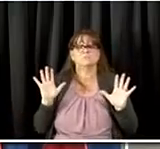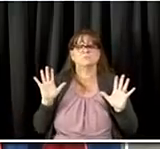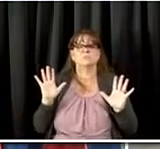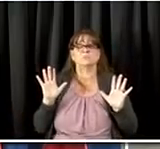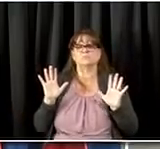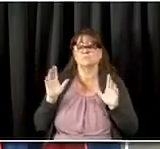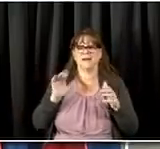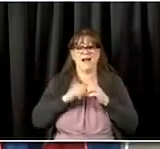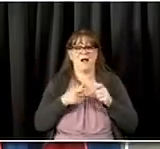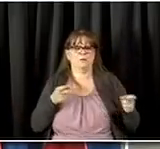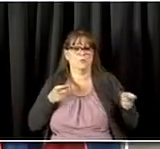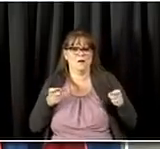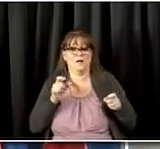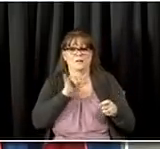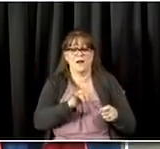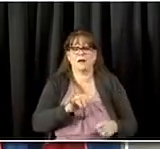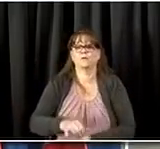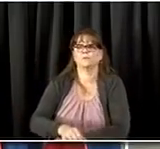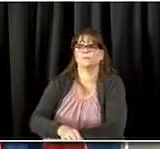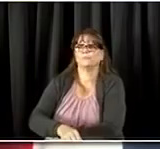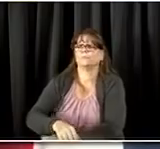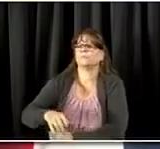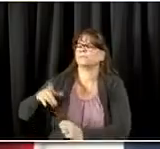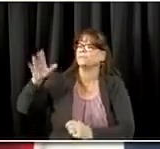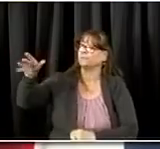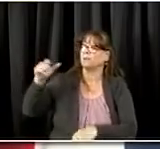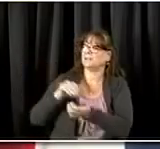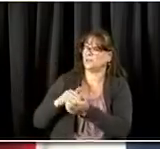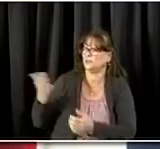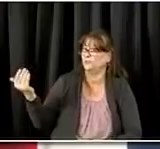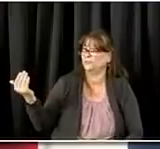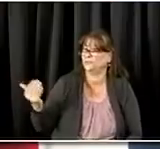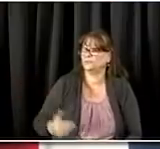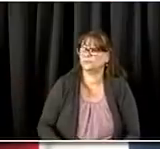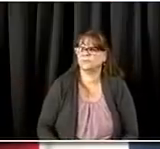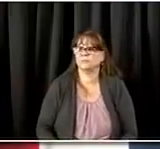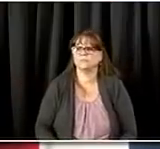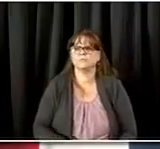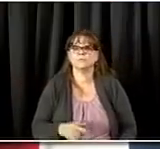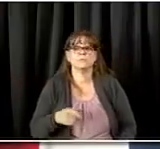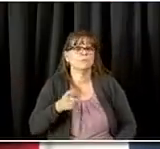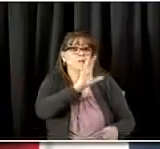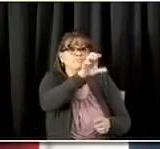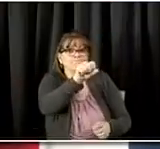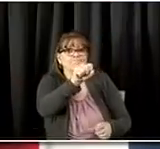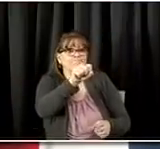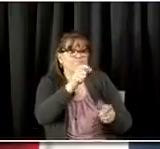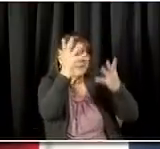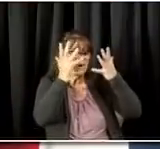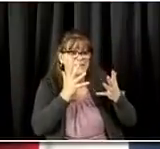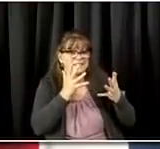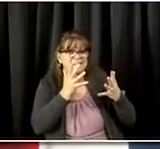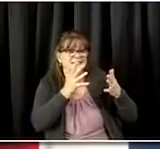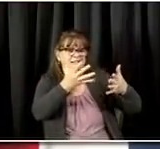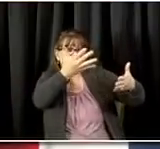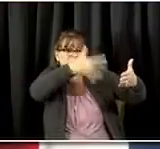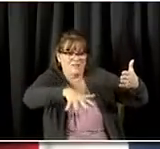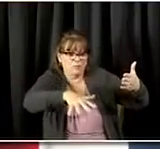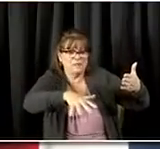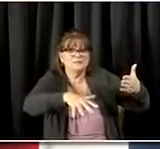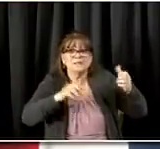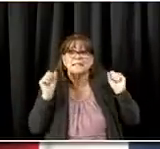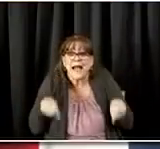Dr. Herlihy? Sure. So unfortunately, that is the correct projection, and it really has to do with the amount of disease transmission